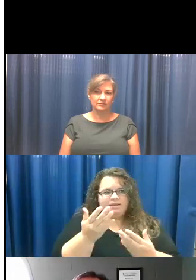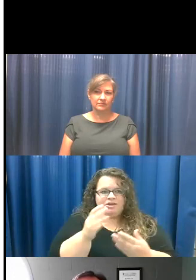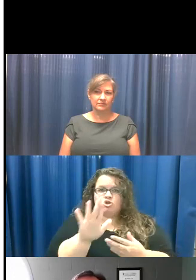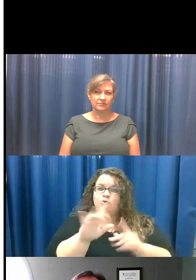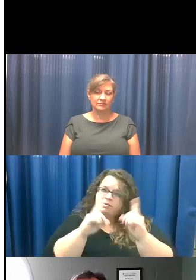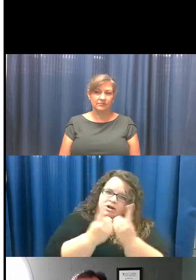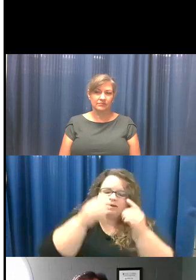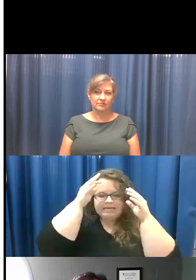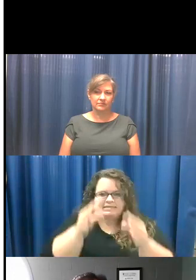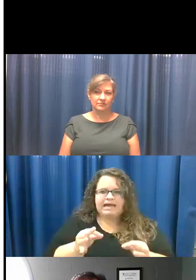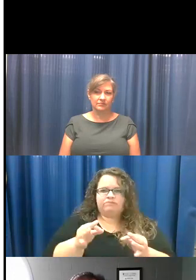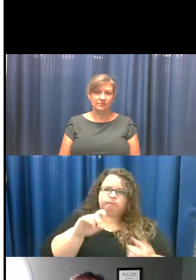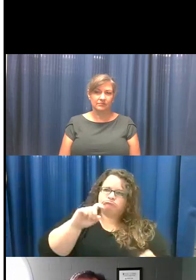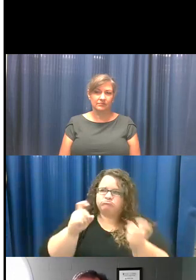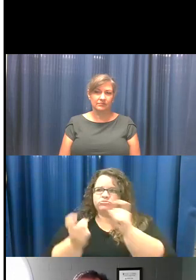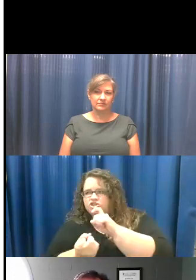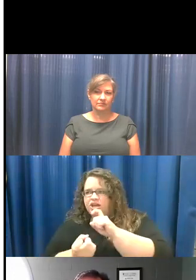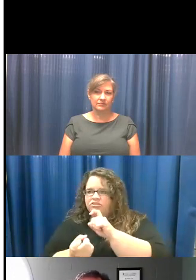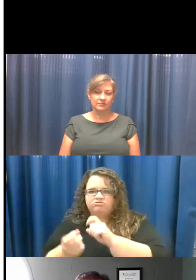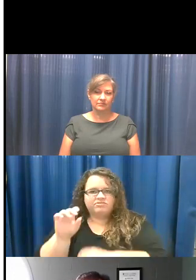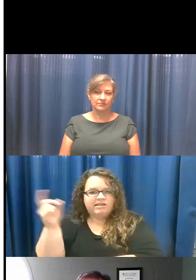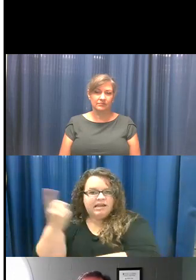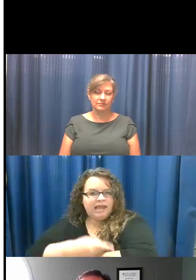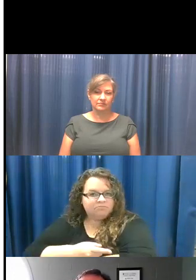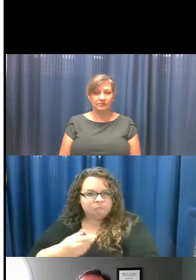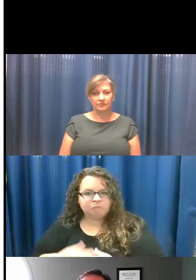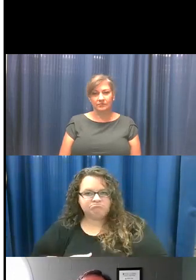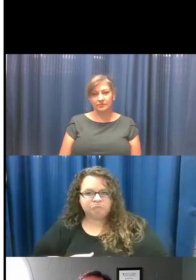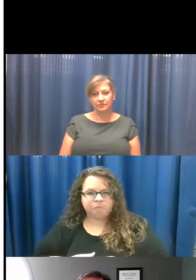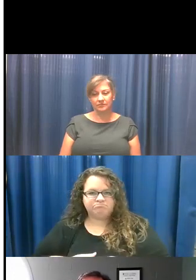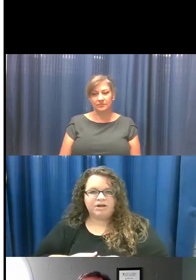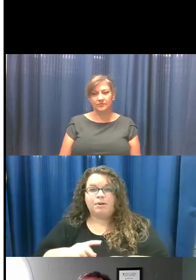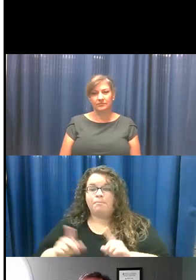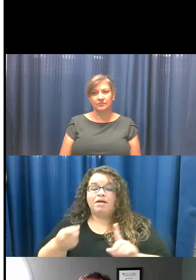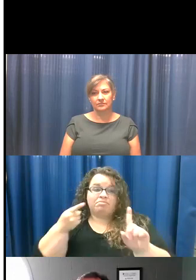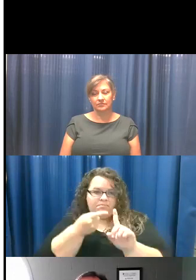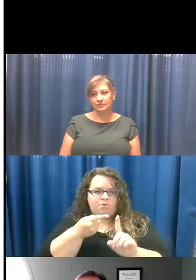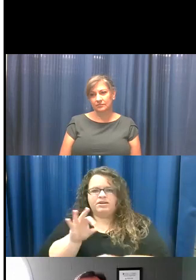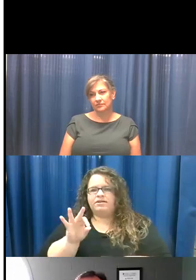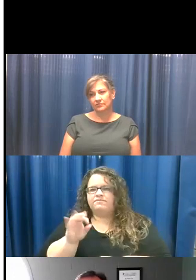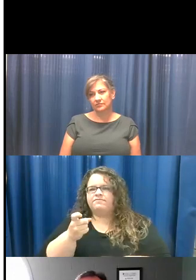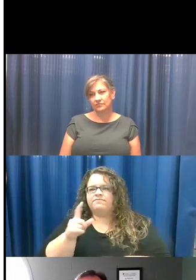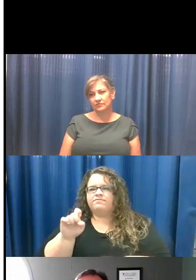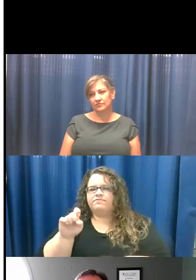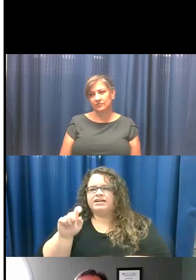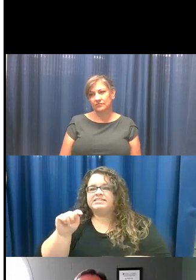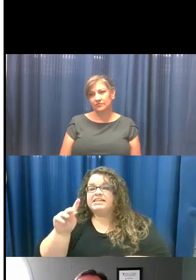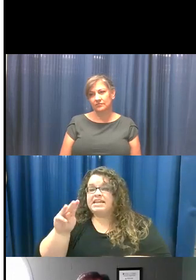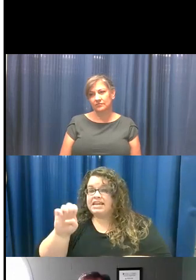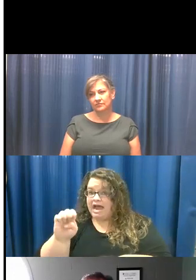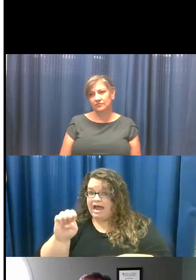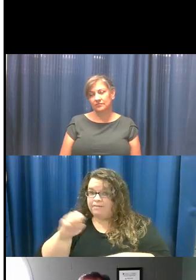Friday. The flex time is really targeted, I think, especially to areas where there